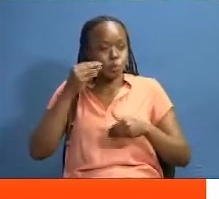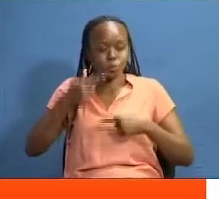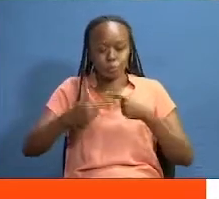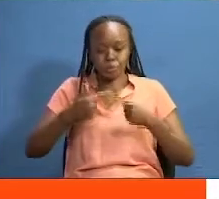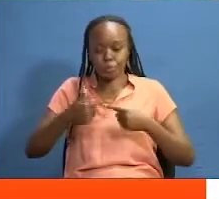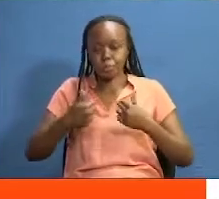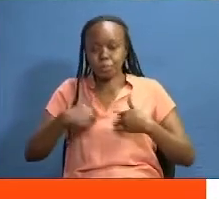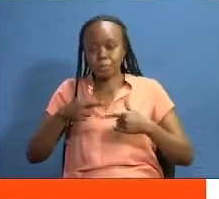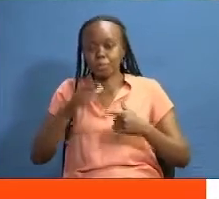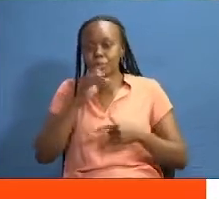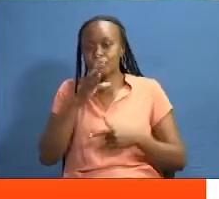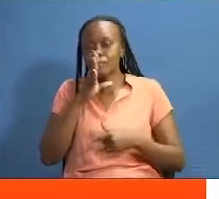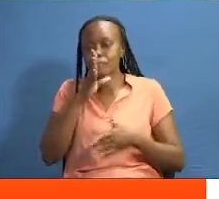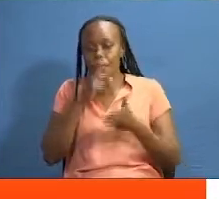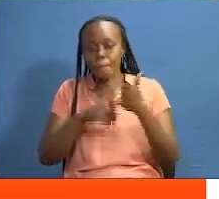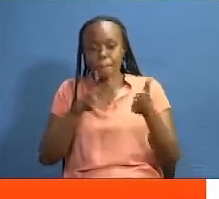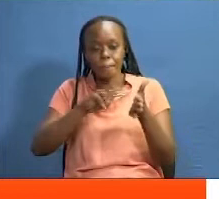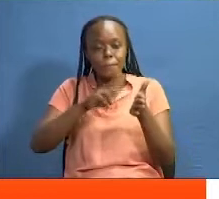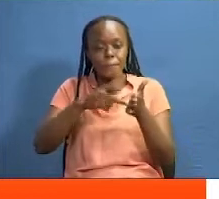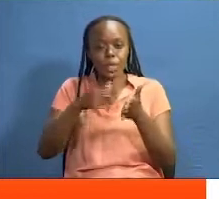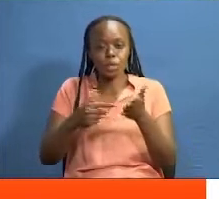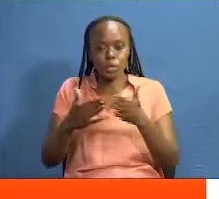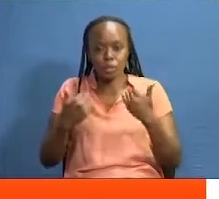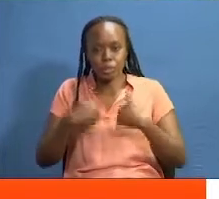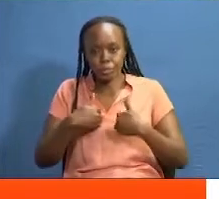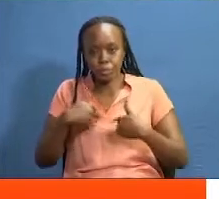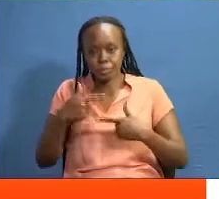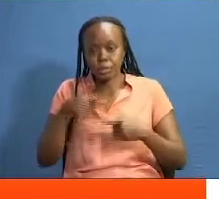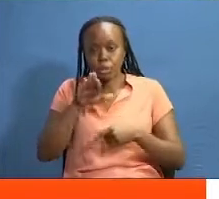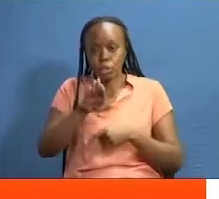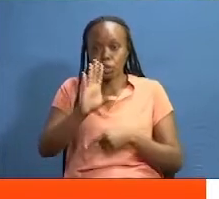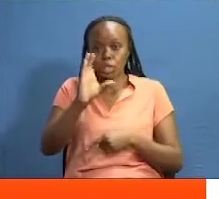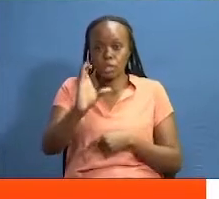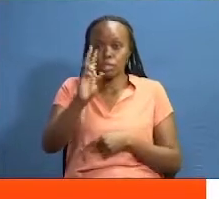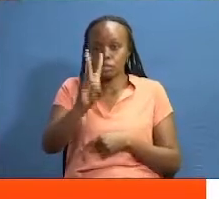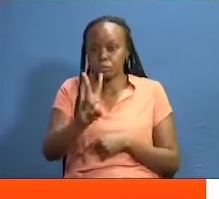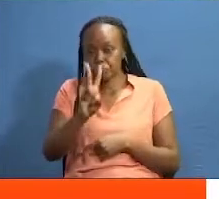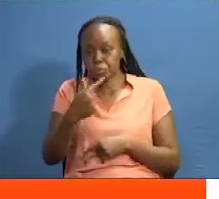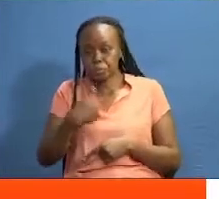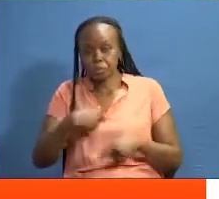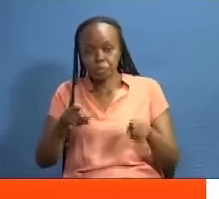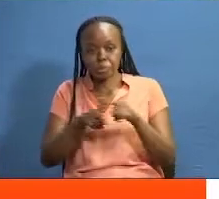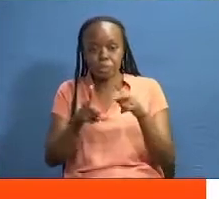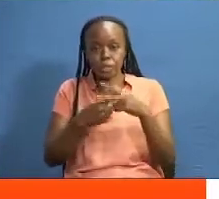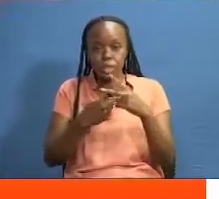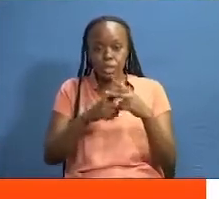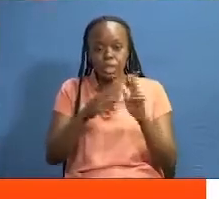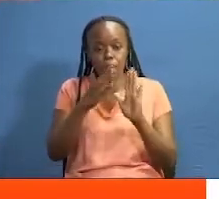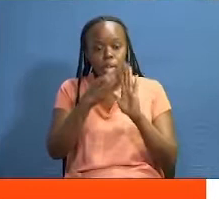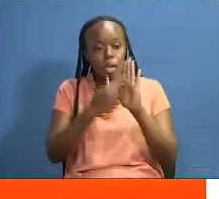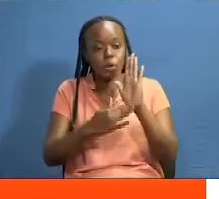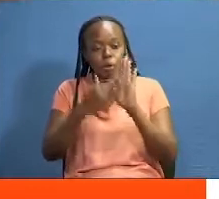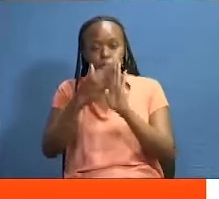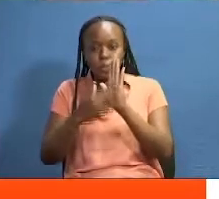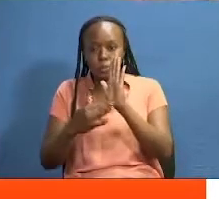Right. And putting your house in order means you have to get your CV, you start branding, now